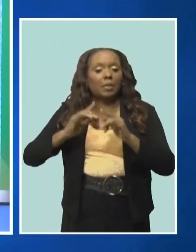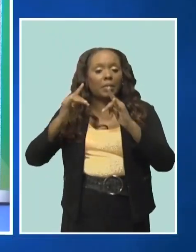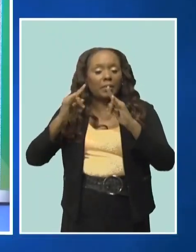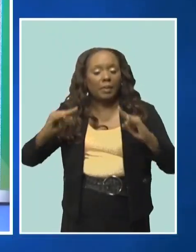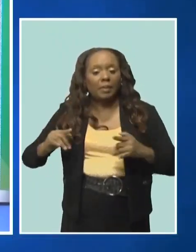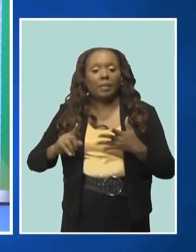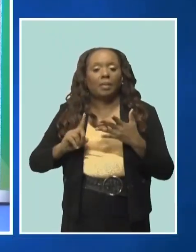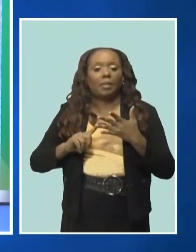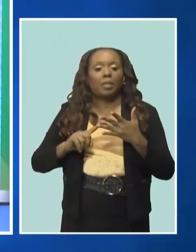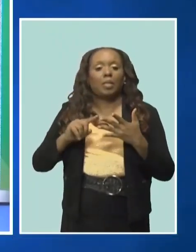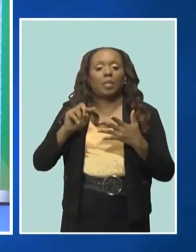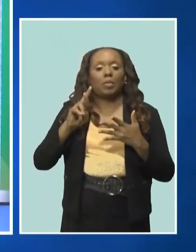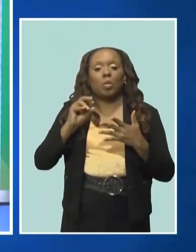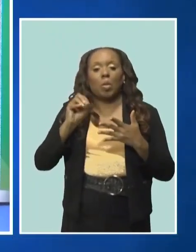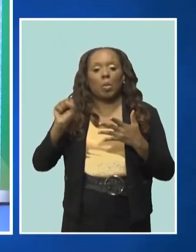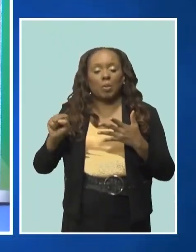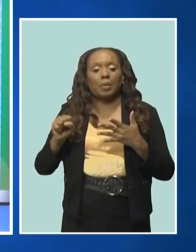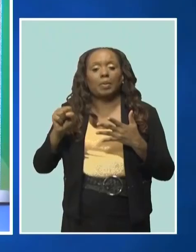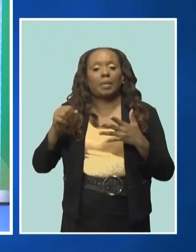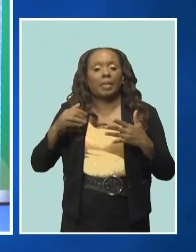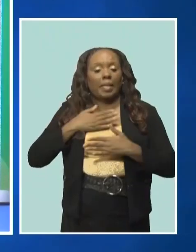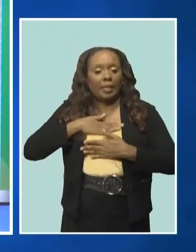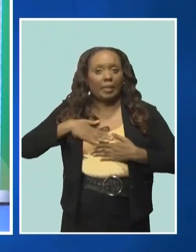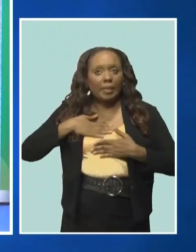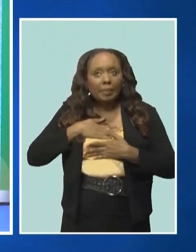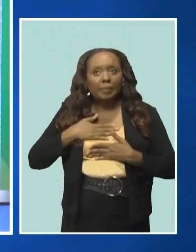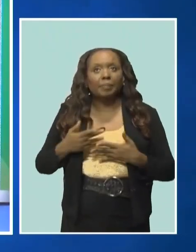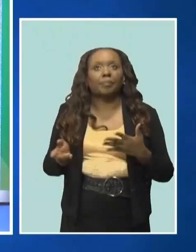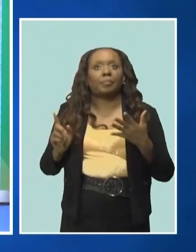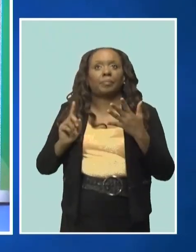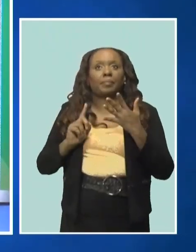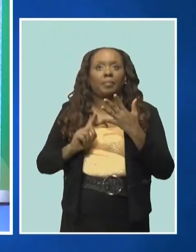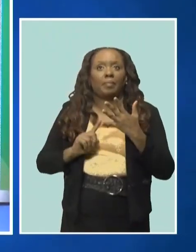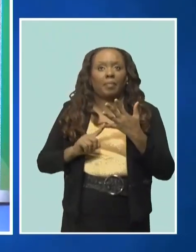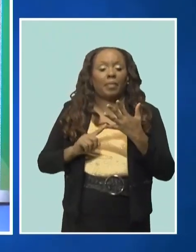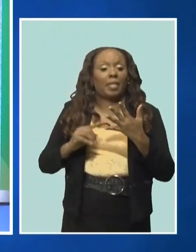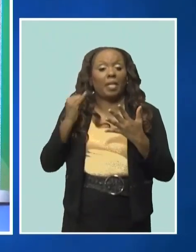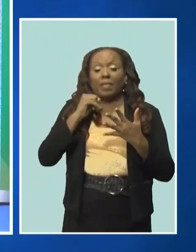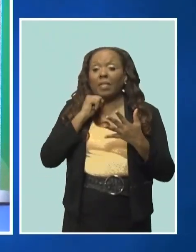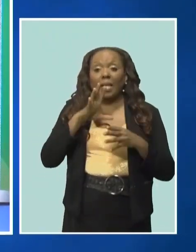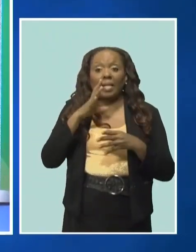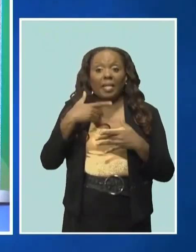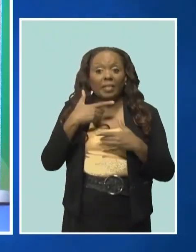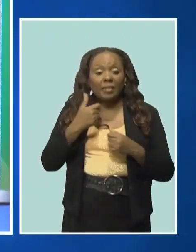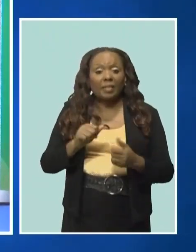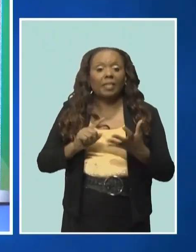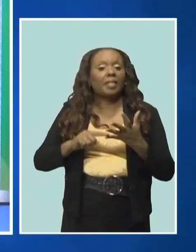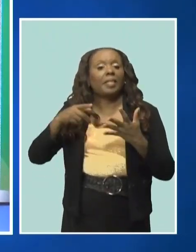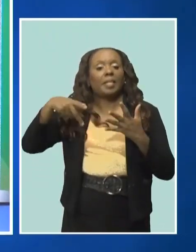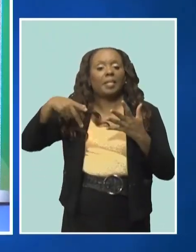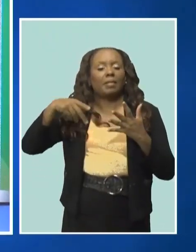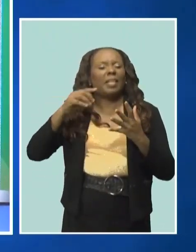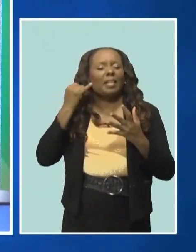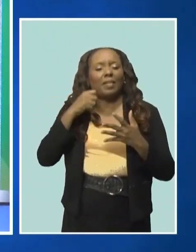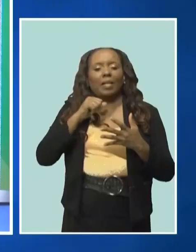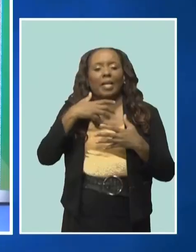Ross Entertainment, and for persons interested outside of Cropover, we have Pearls Dance